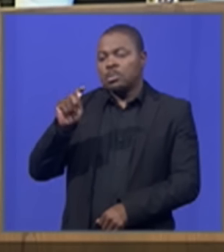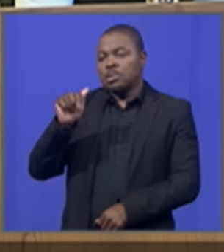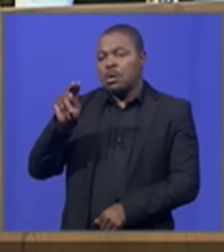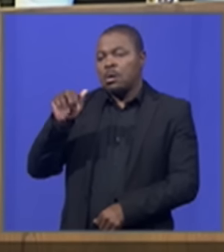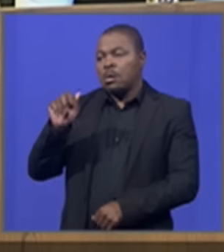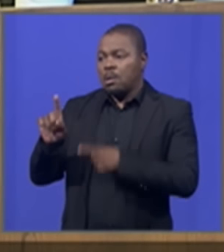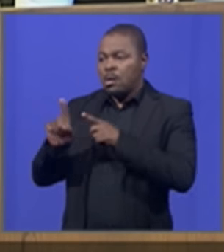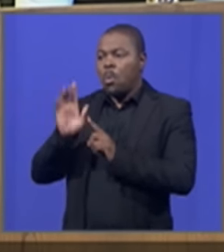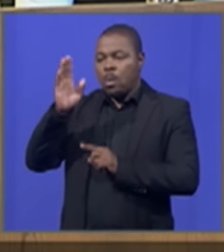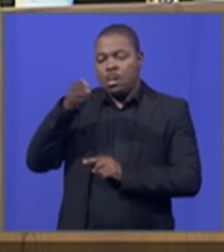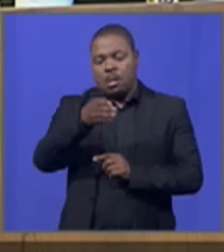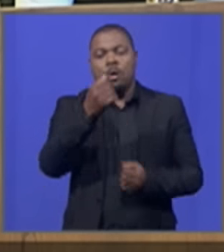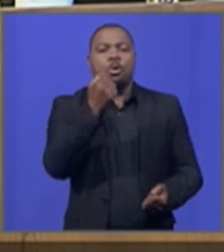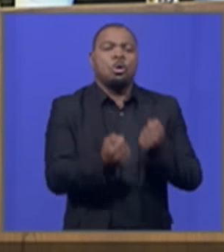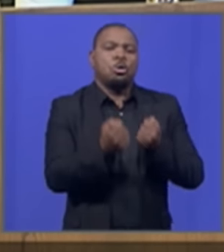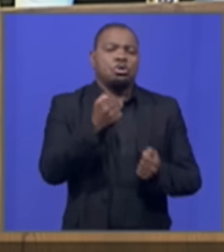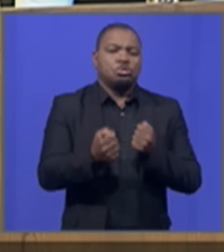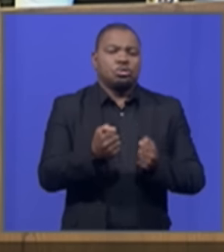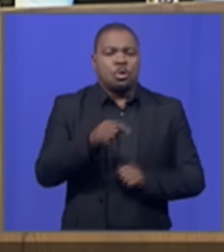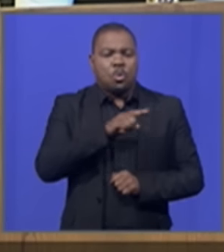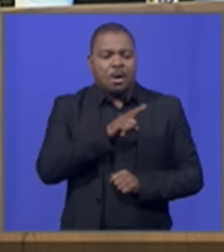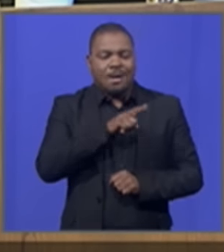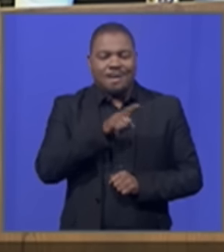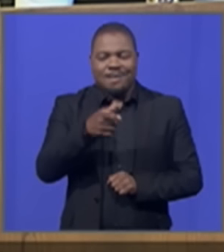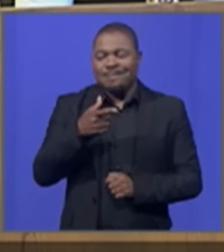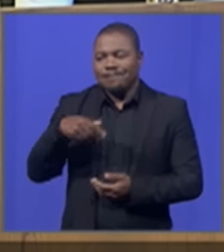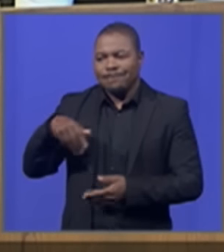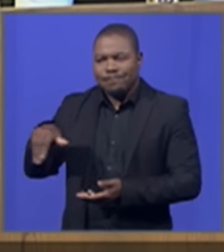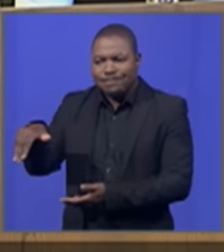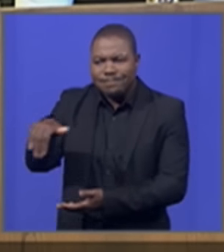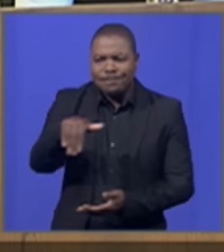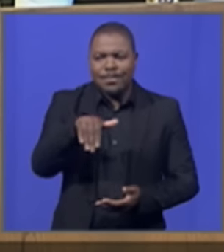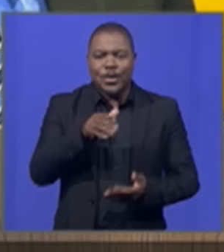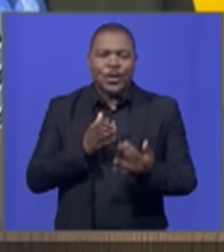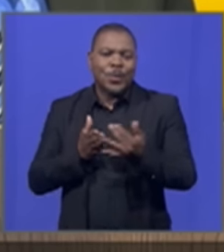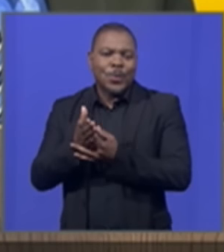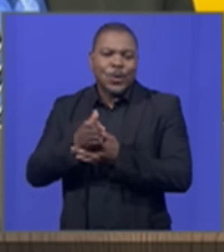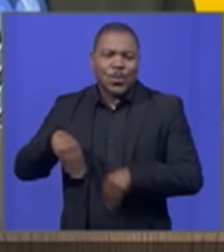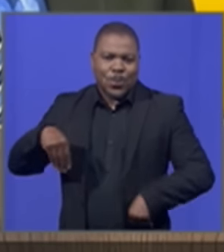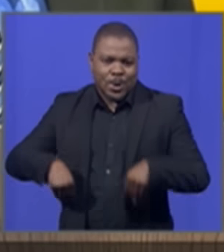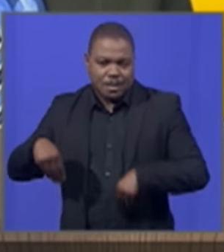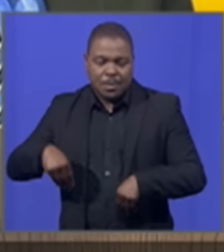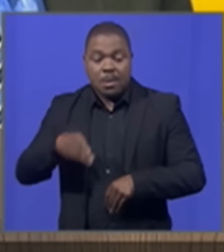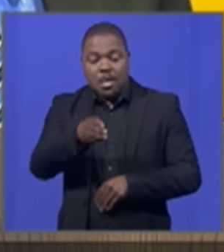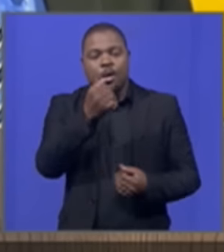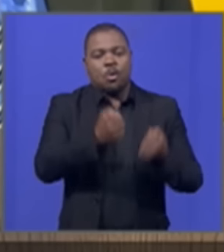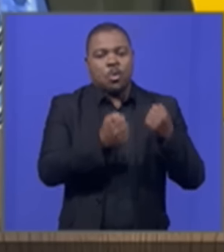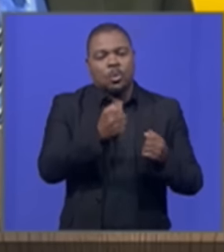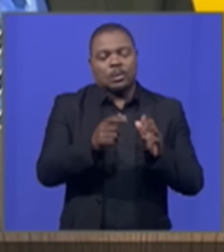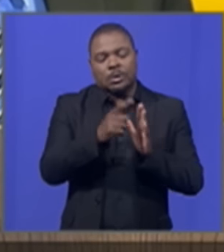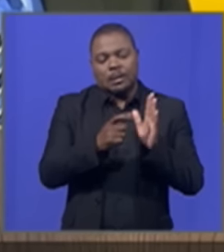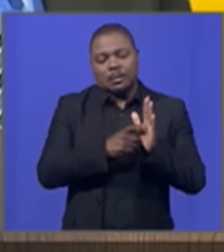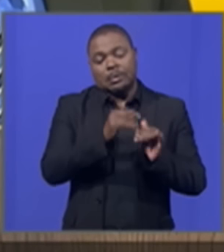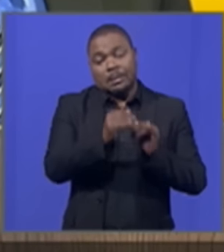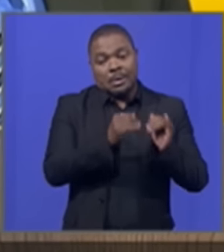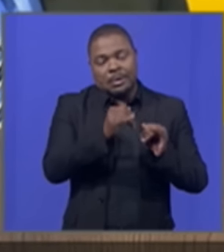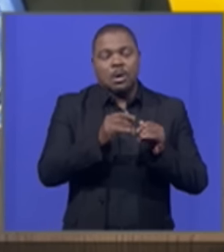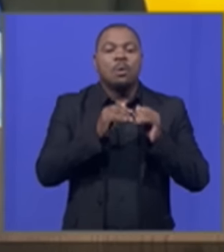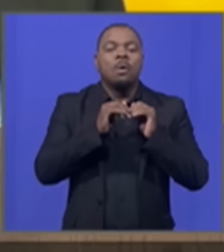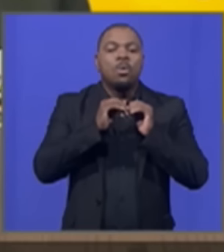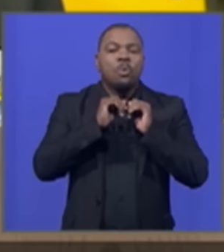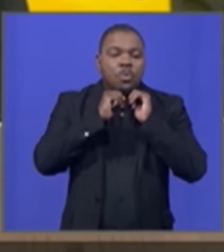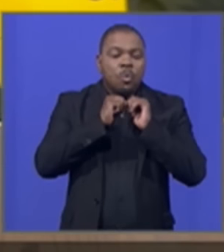ga kgorotsheko ya melato ya go amana le dithoto tšeo di kgobokeditšwego ka mokgwa wa bomenetša ka la 11 Phato fao SIU e